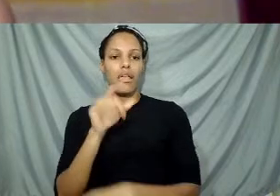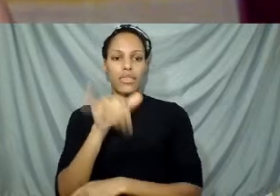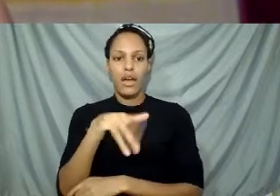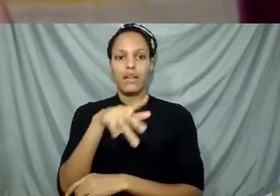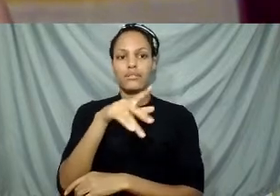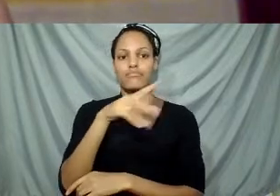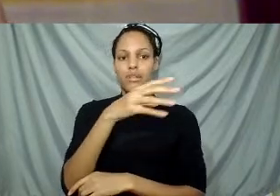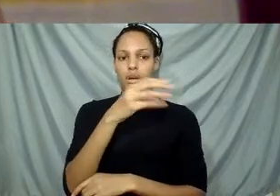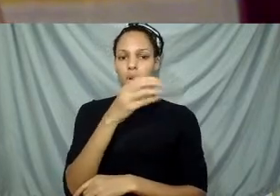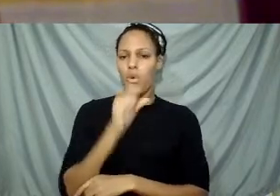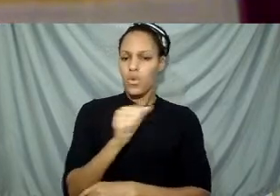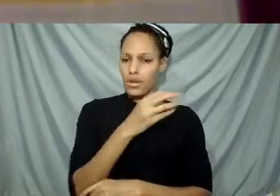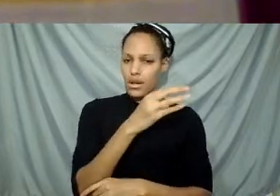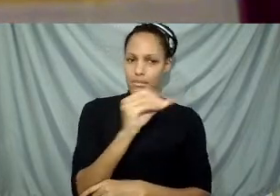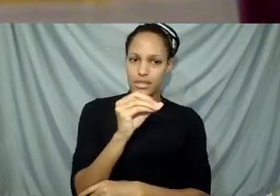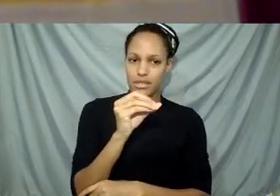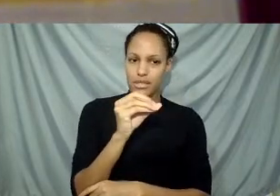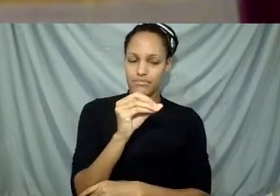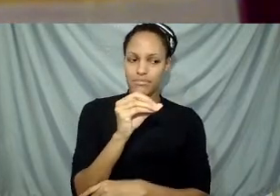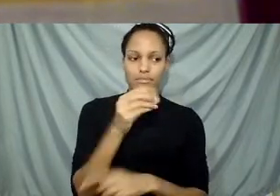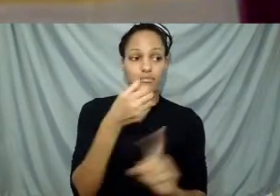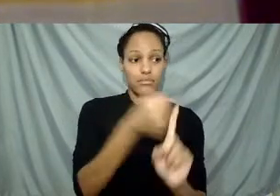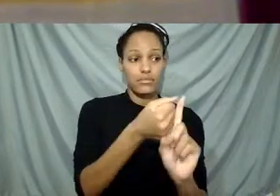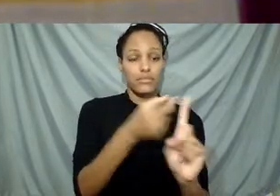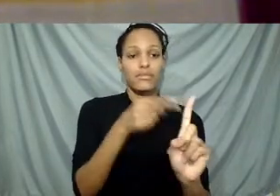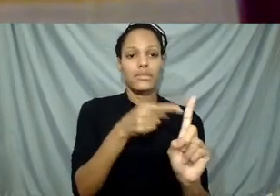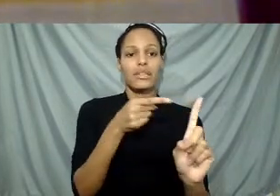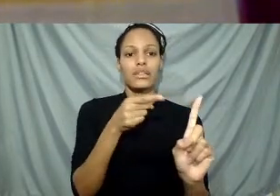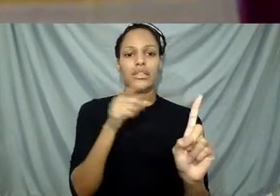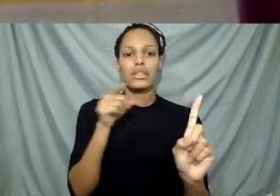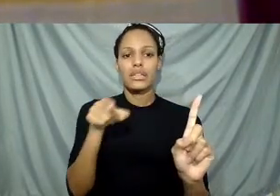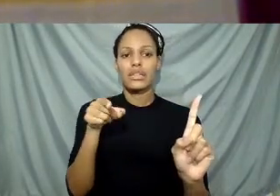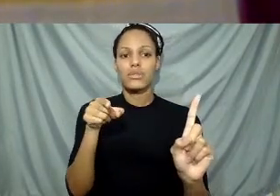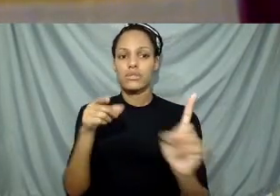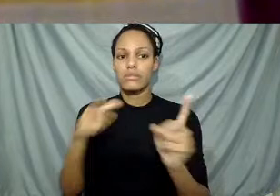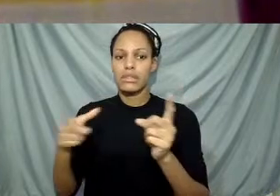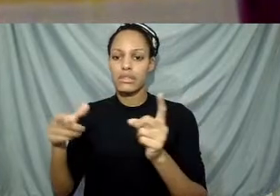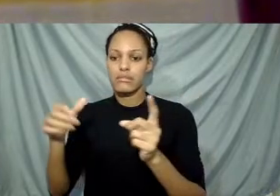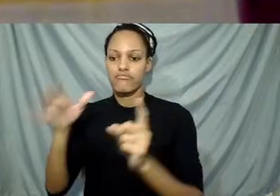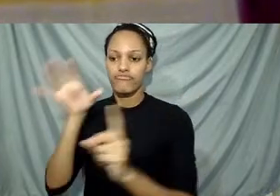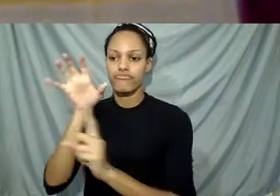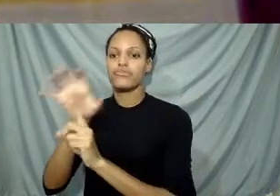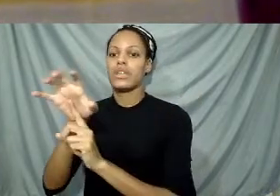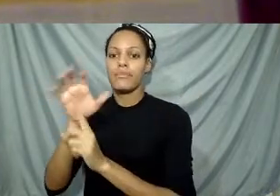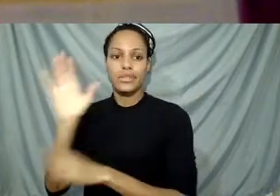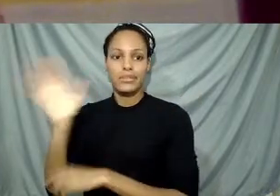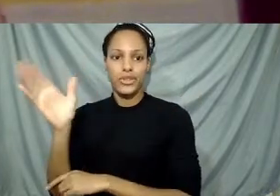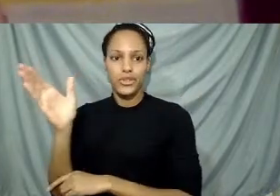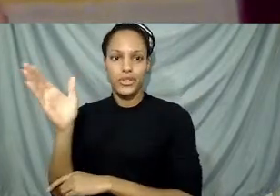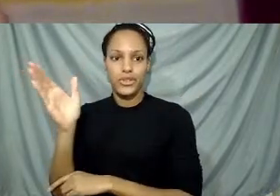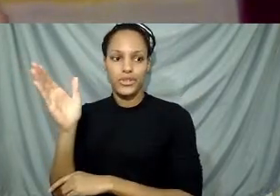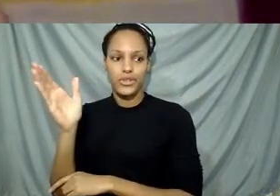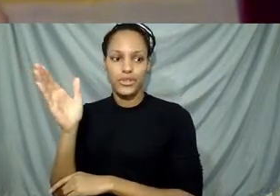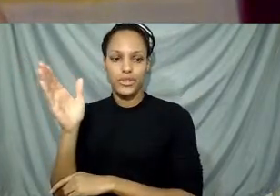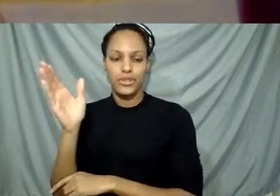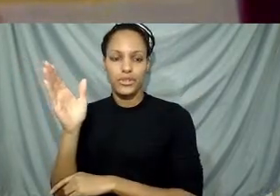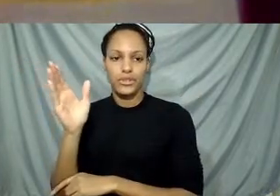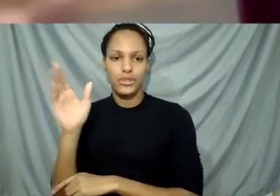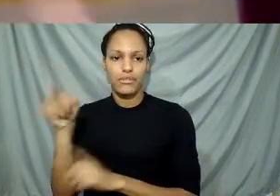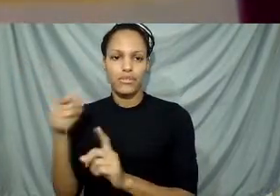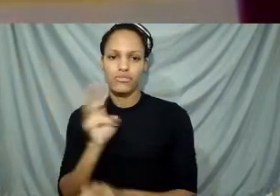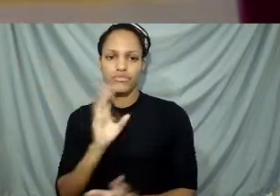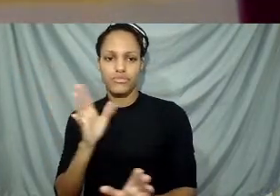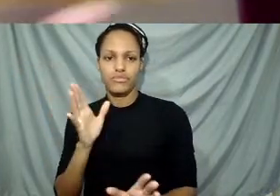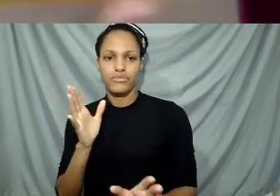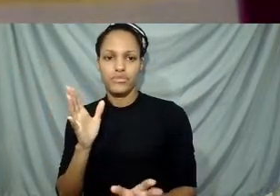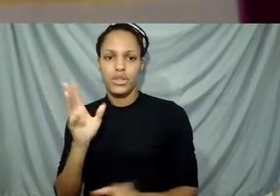he was going to be the keynote speaker in I want to say Tajikistan, about water. And I was like, oh well, I